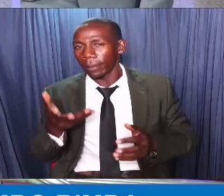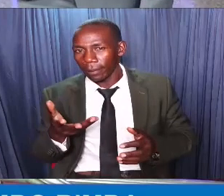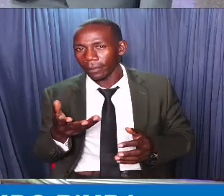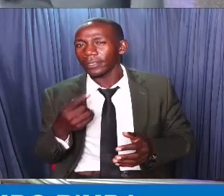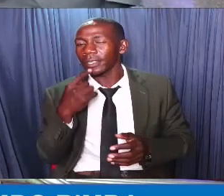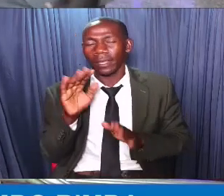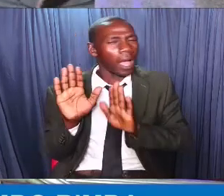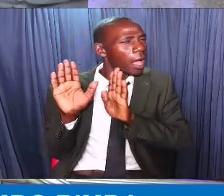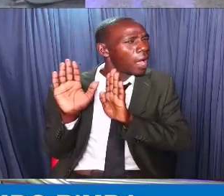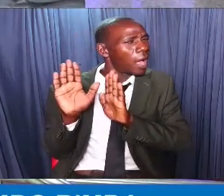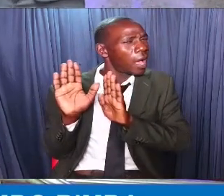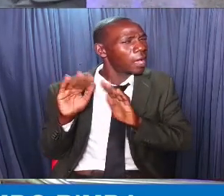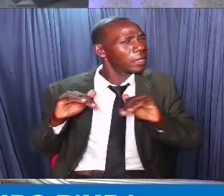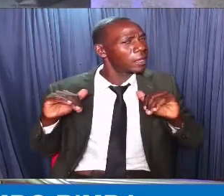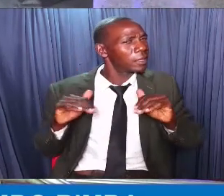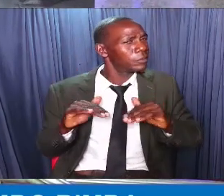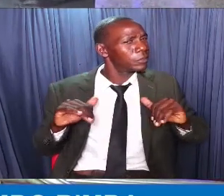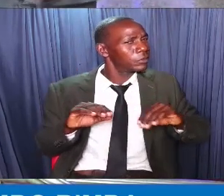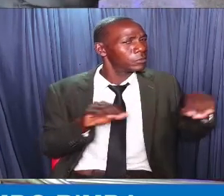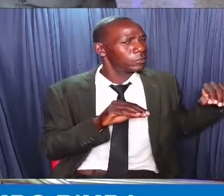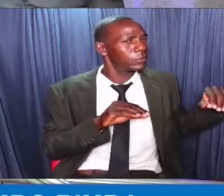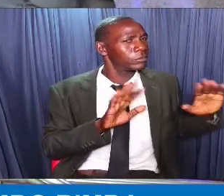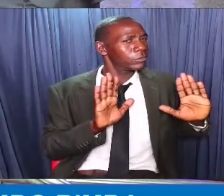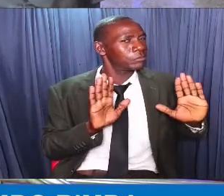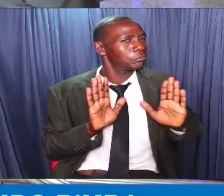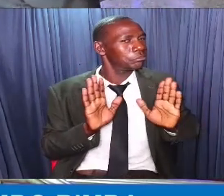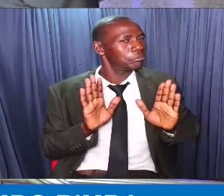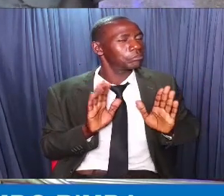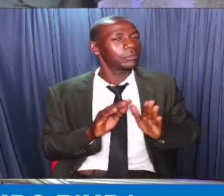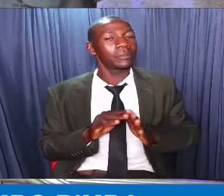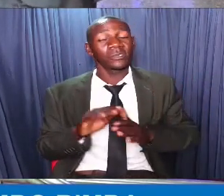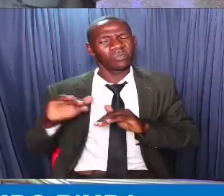Your husband may be coughing a little bit. You say, move far away from me.